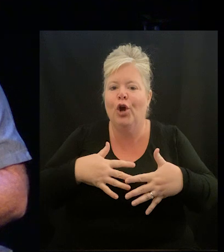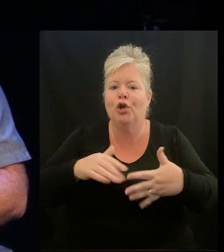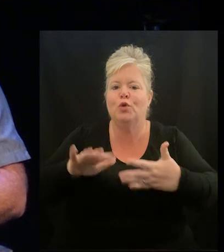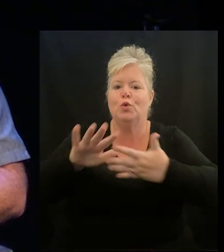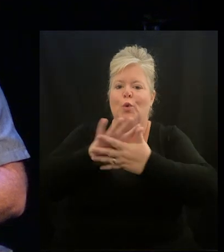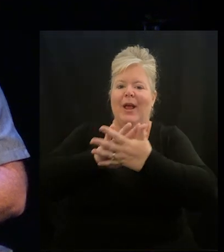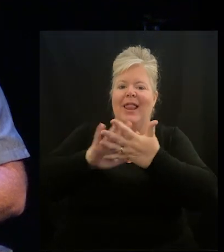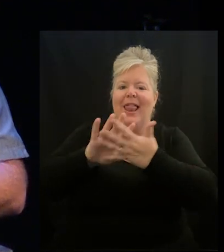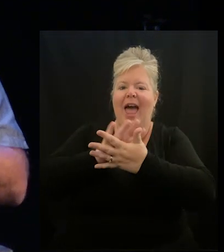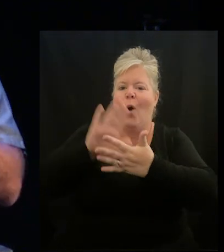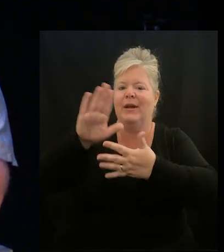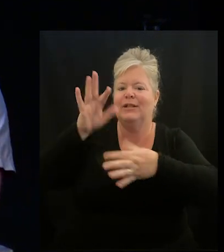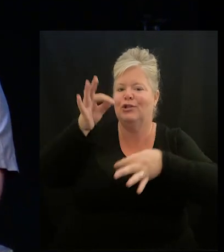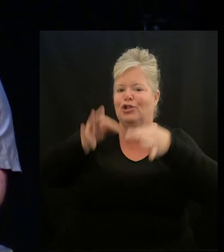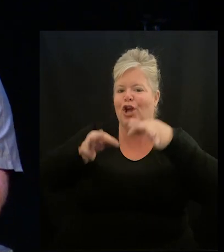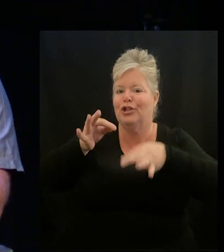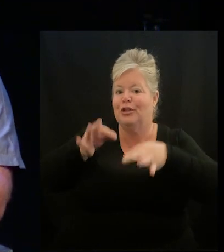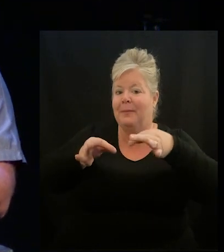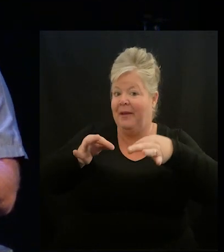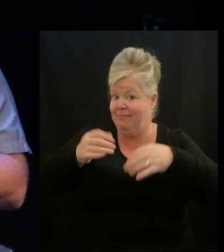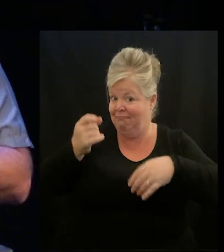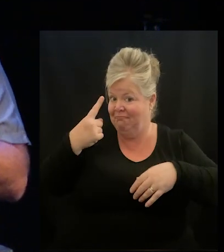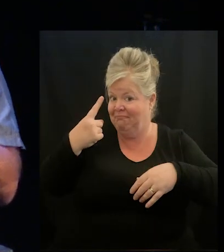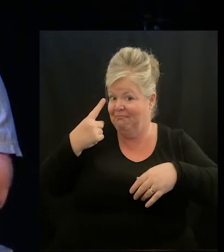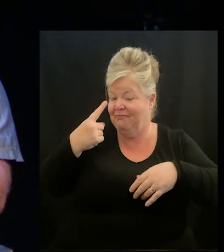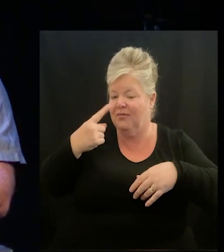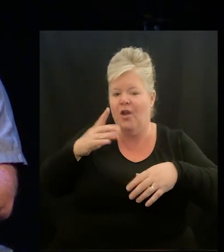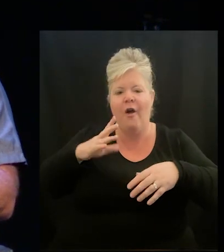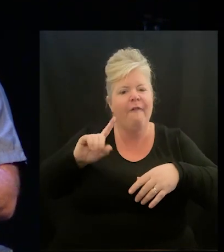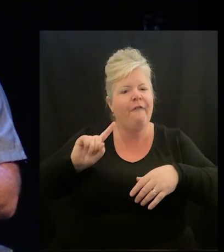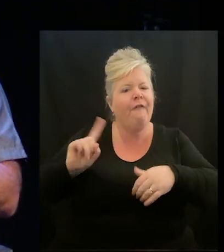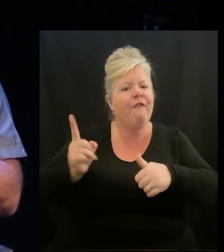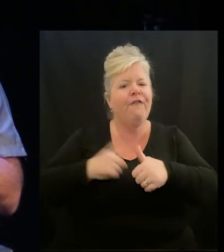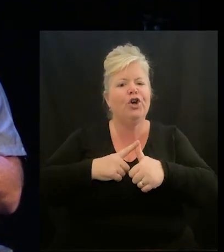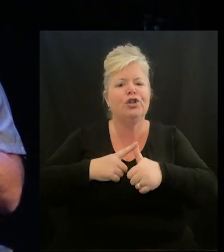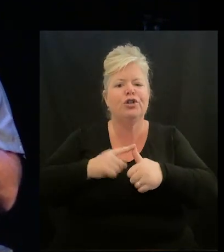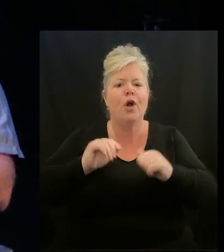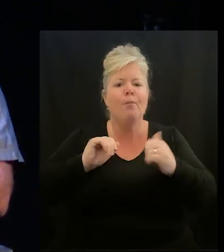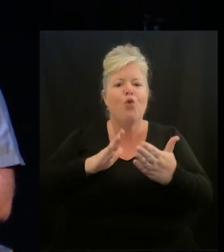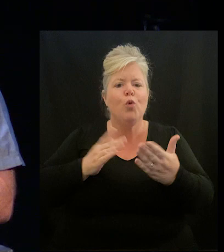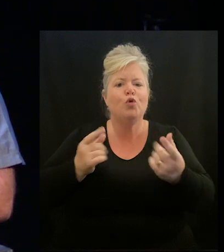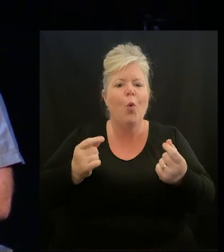judgment. He resolved to inquire